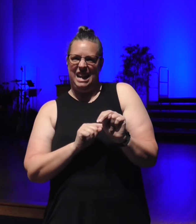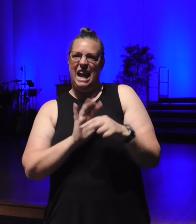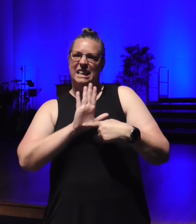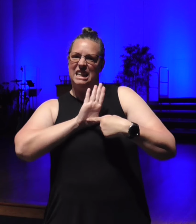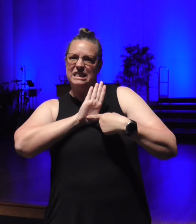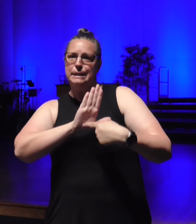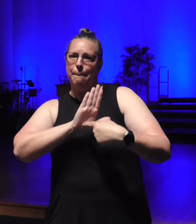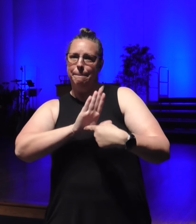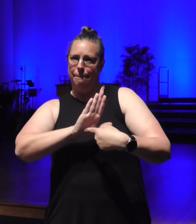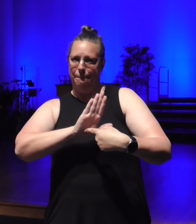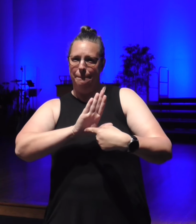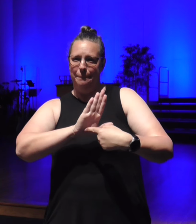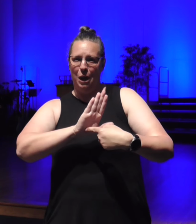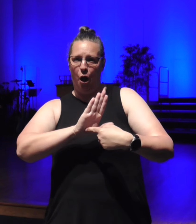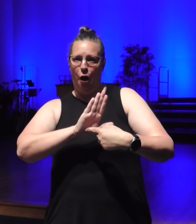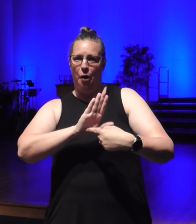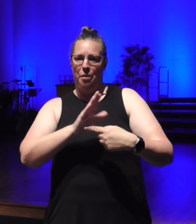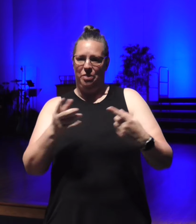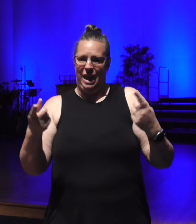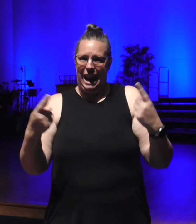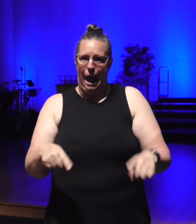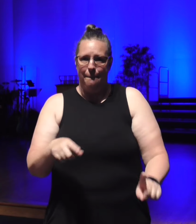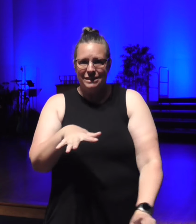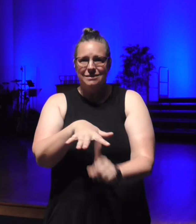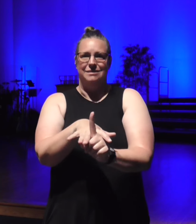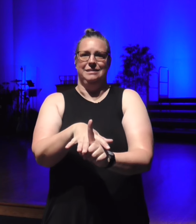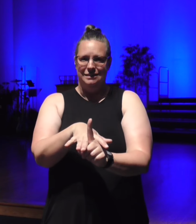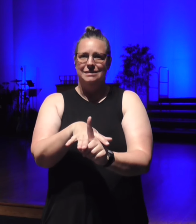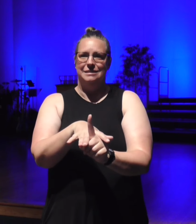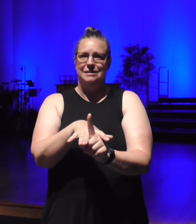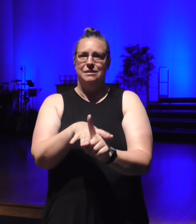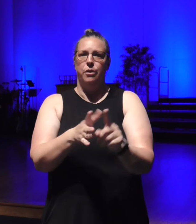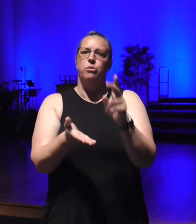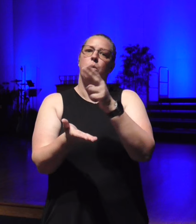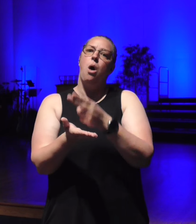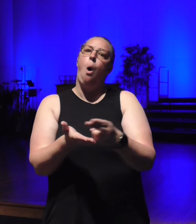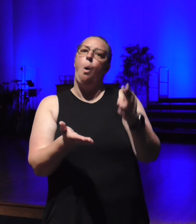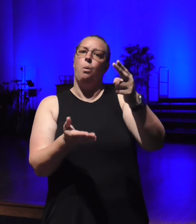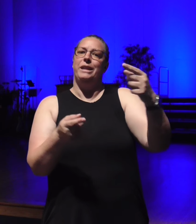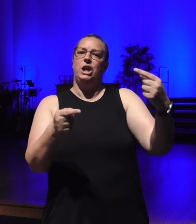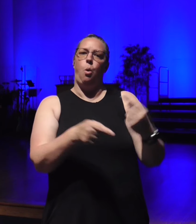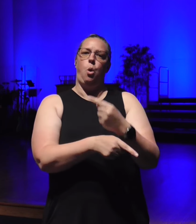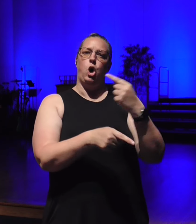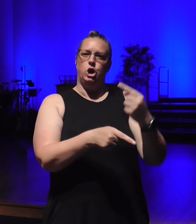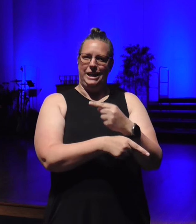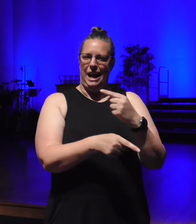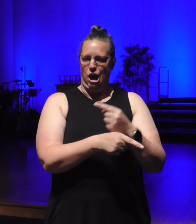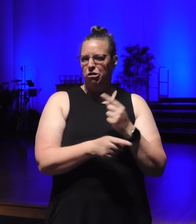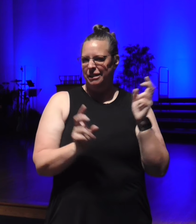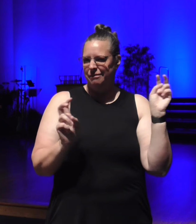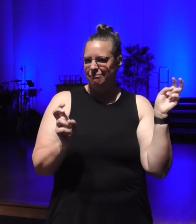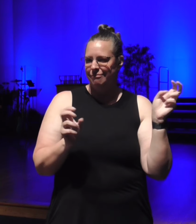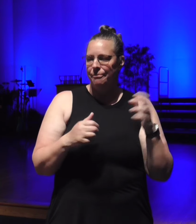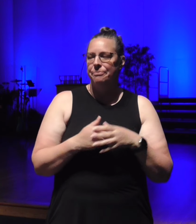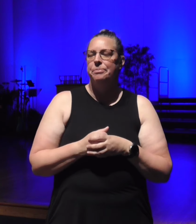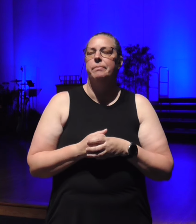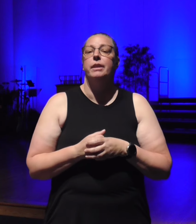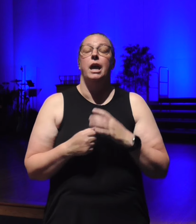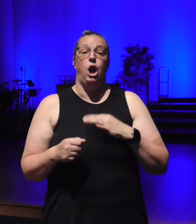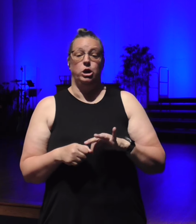symbols that come to us through the holy ordinary. In our spiritual practice, we can